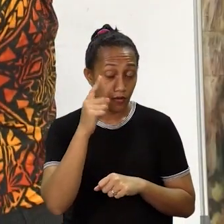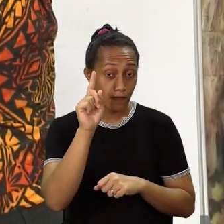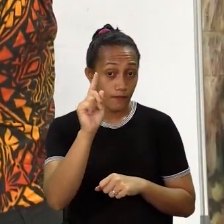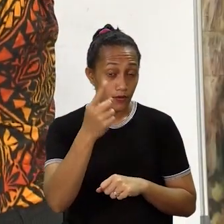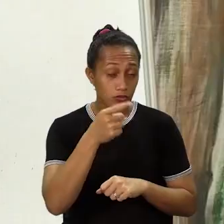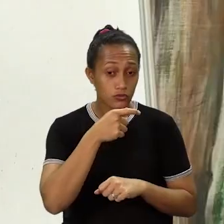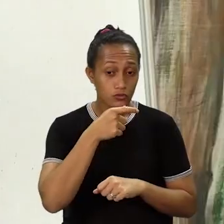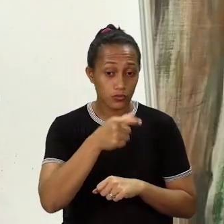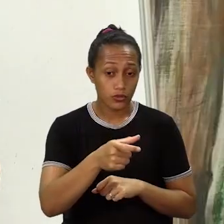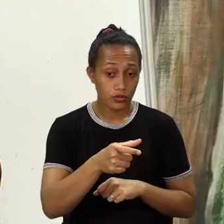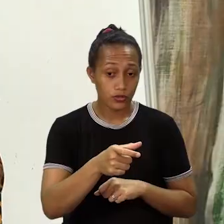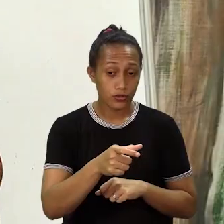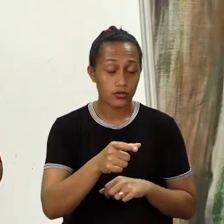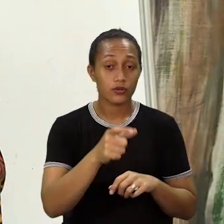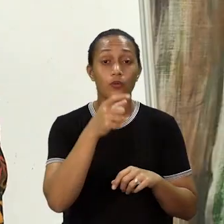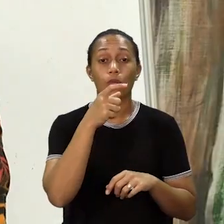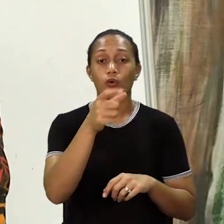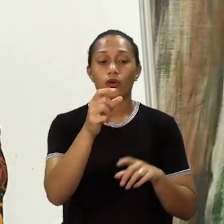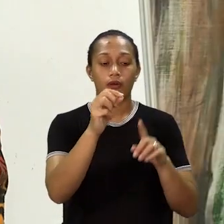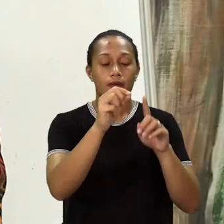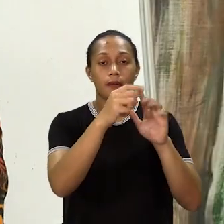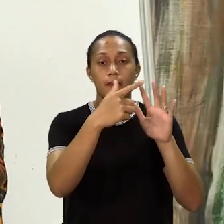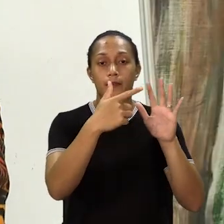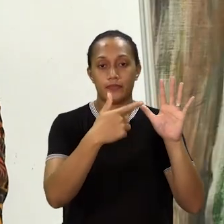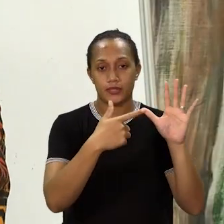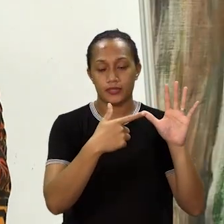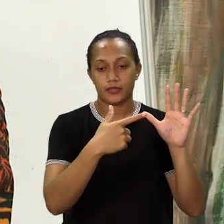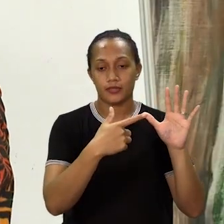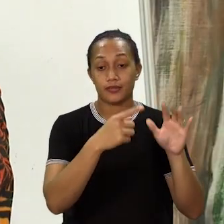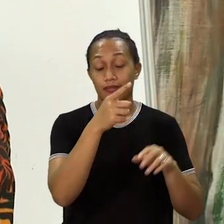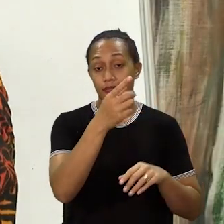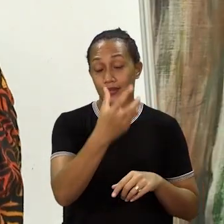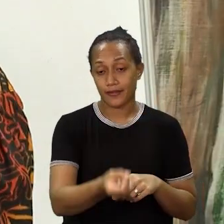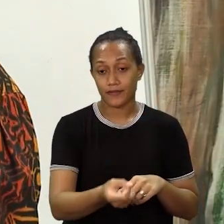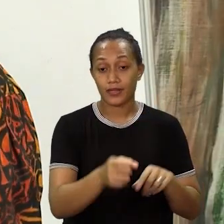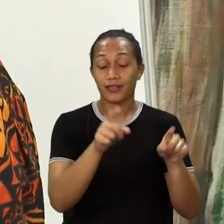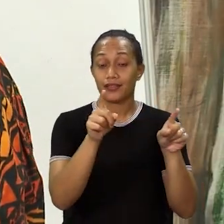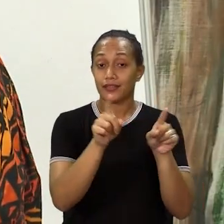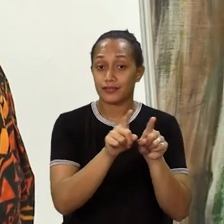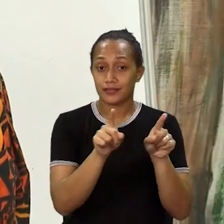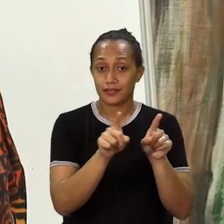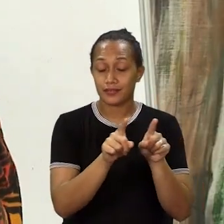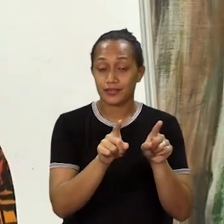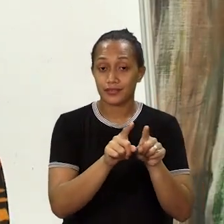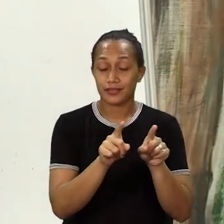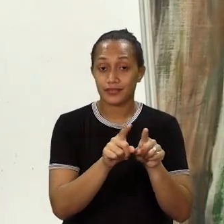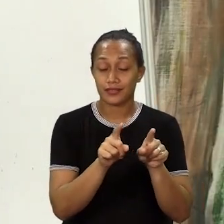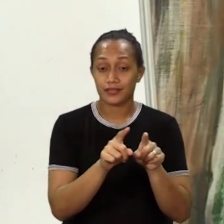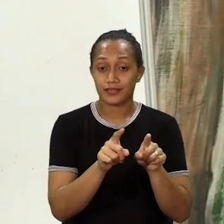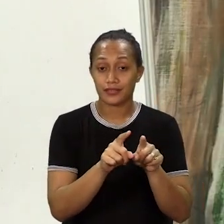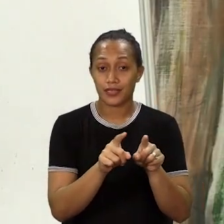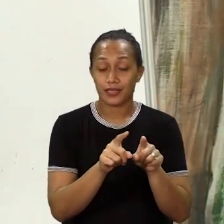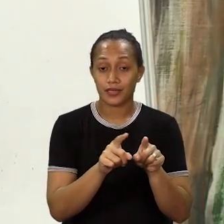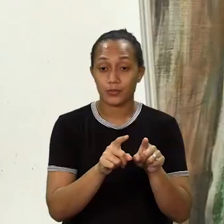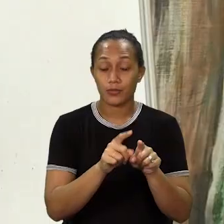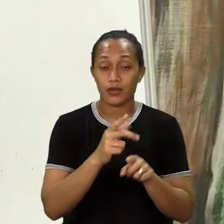Then look at our first word, the word B. They have the